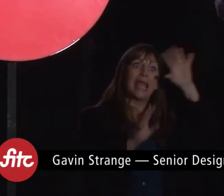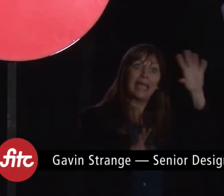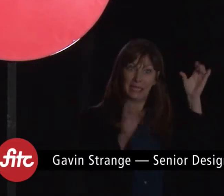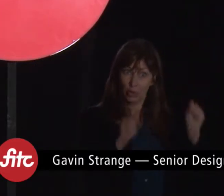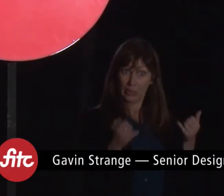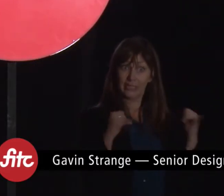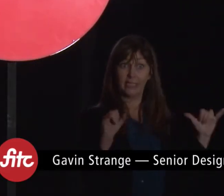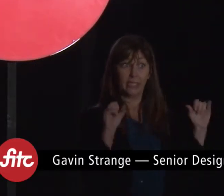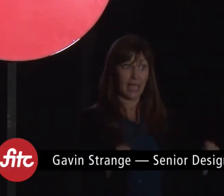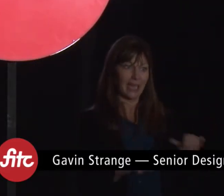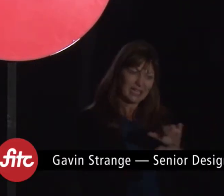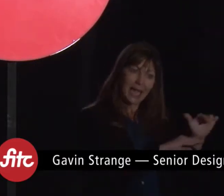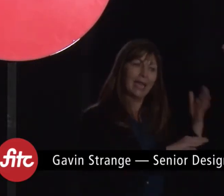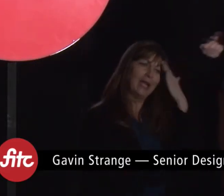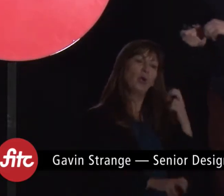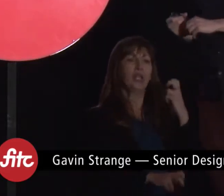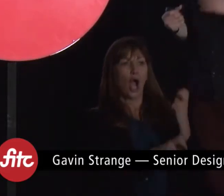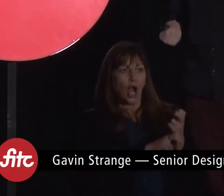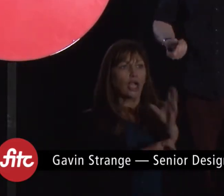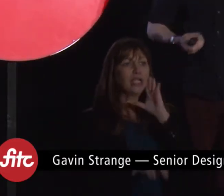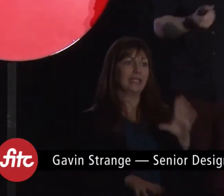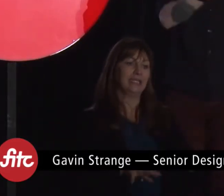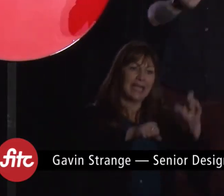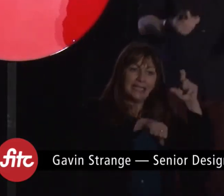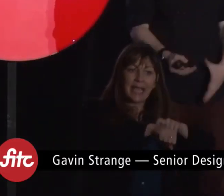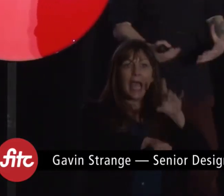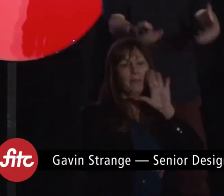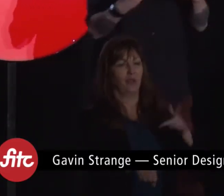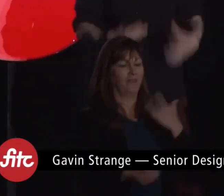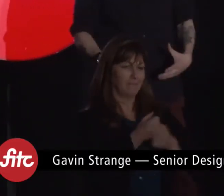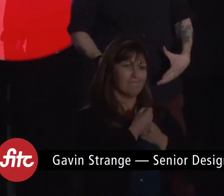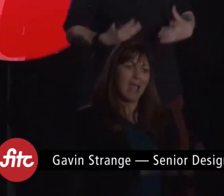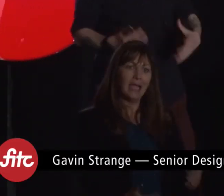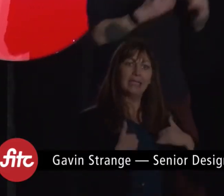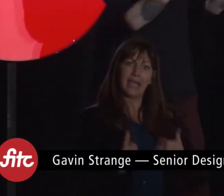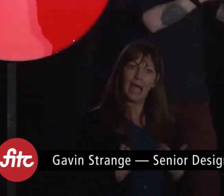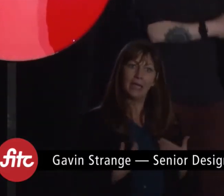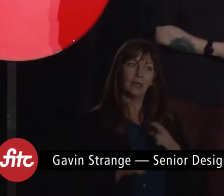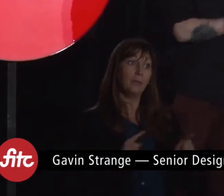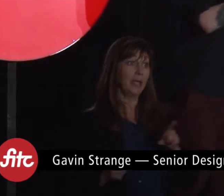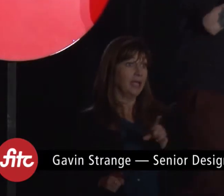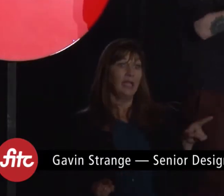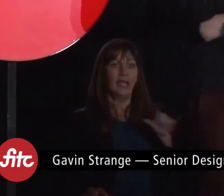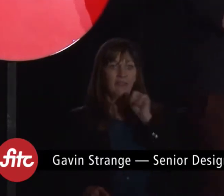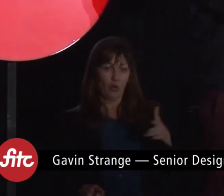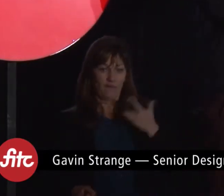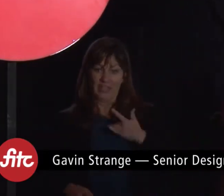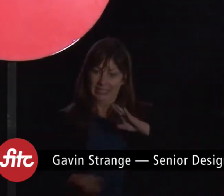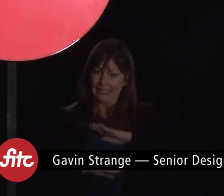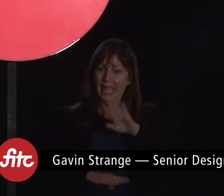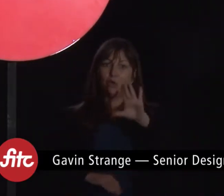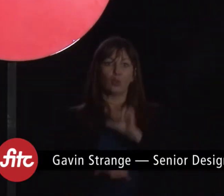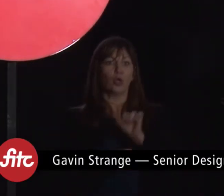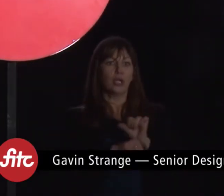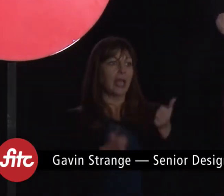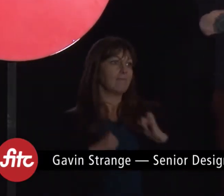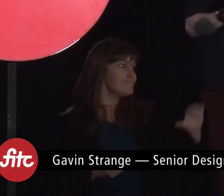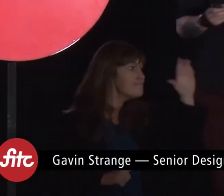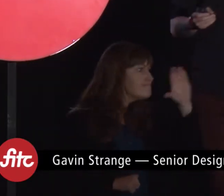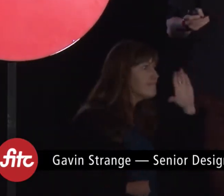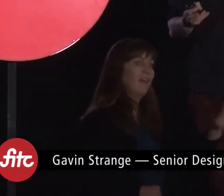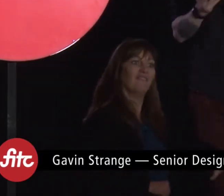find it. And it's hard, and it's difficult, and it's tiring, but you've just got to seek it. If you're not getting it, seek it elsewhere. Again, you know, it sort of comes back